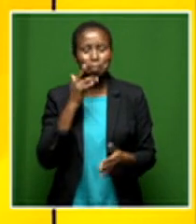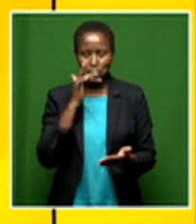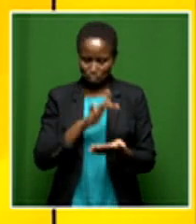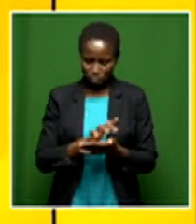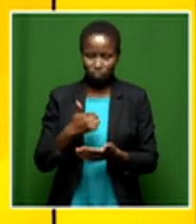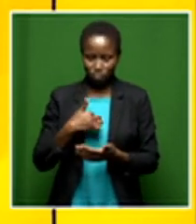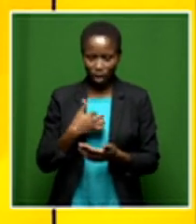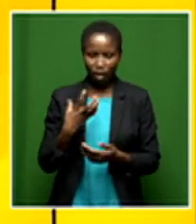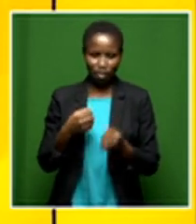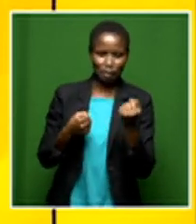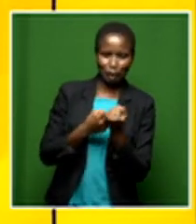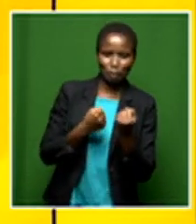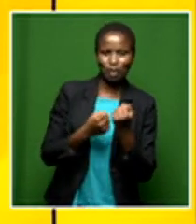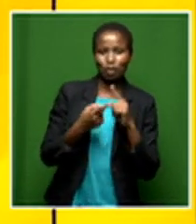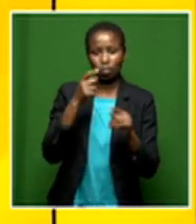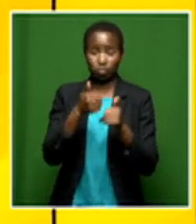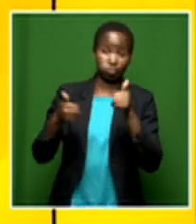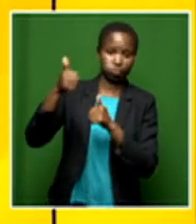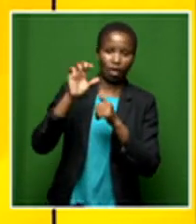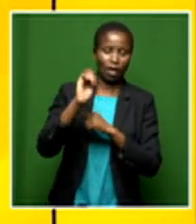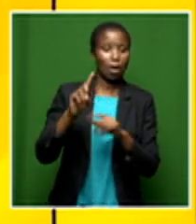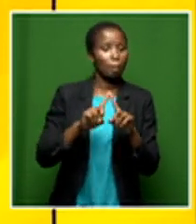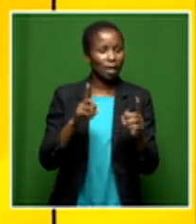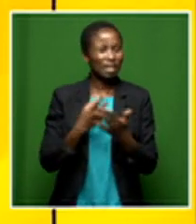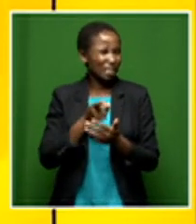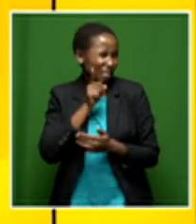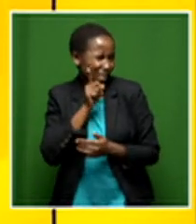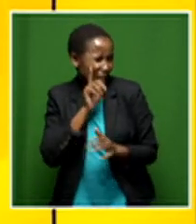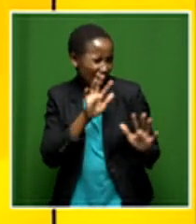support of those higher up. So we'll keep an eye on how